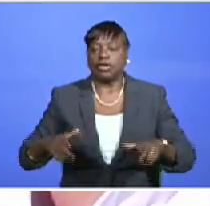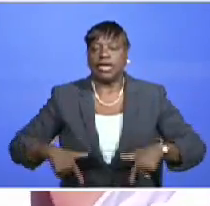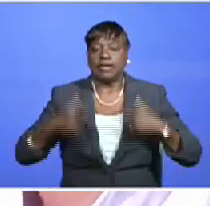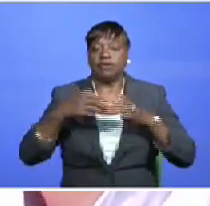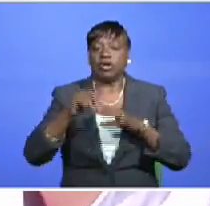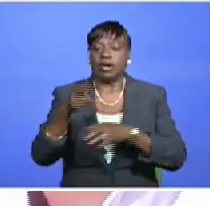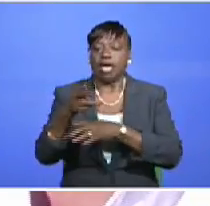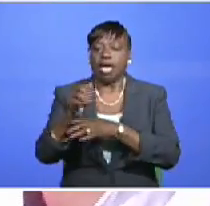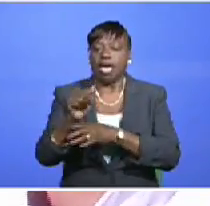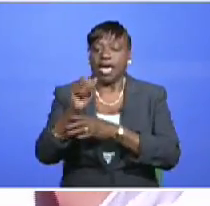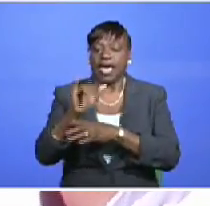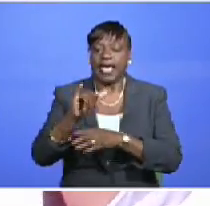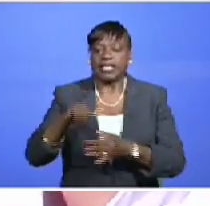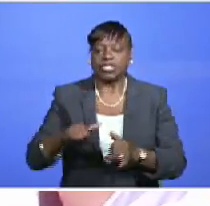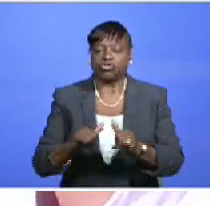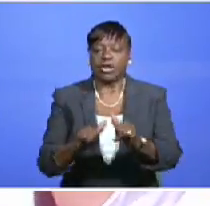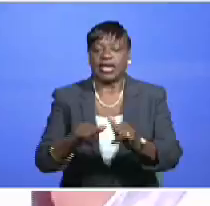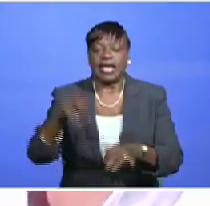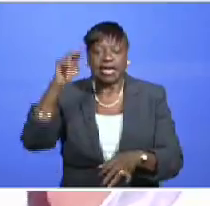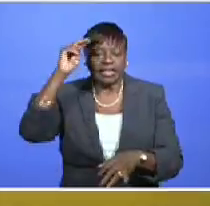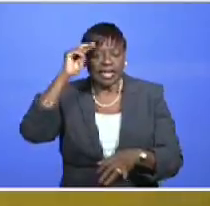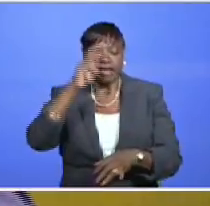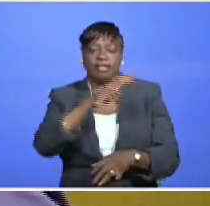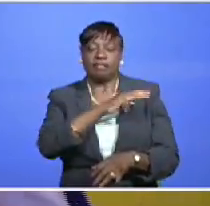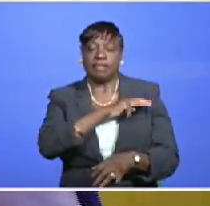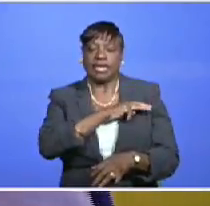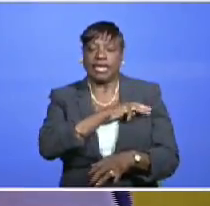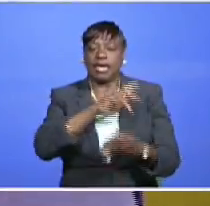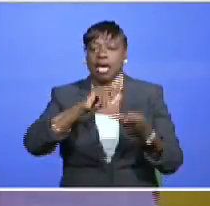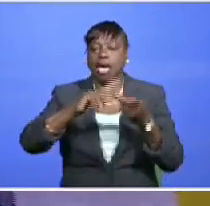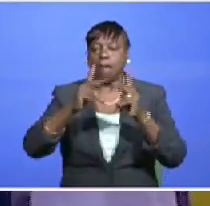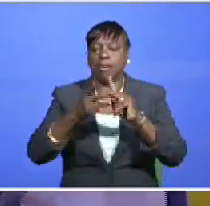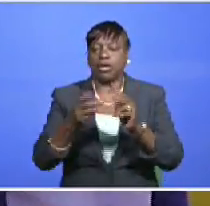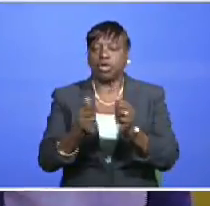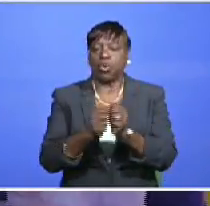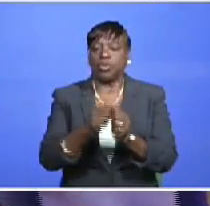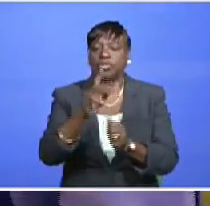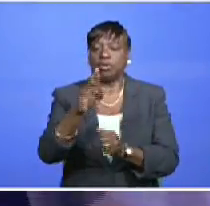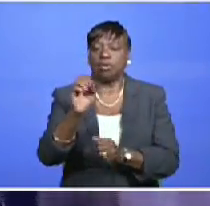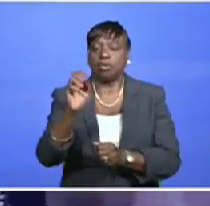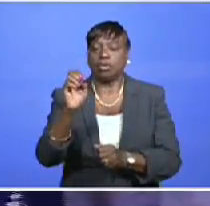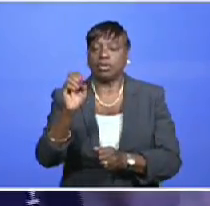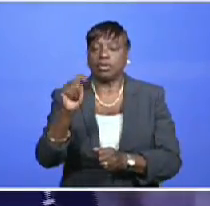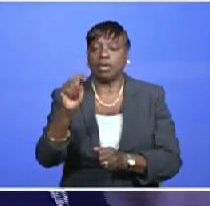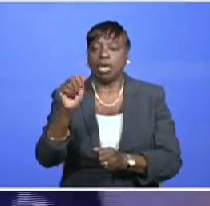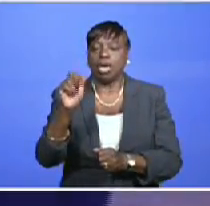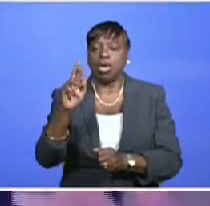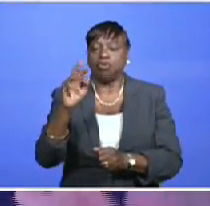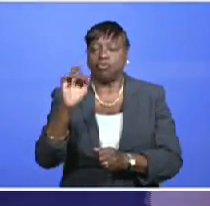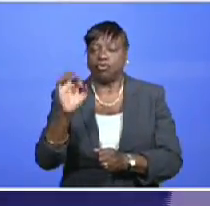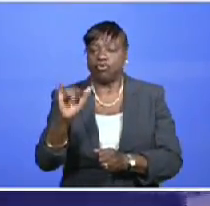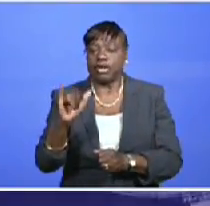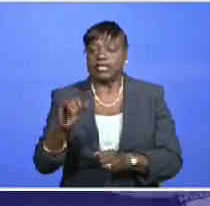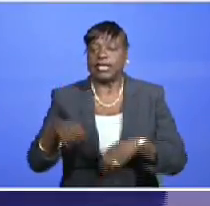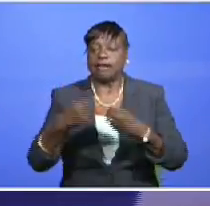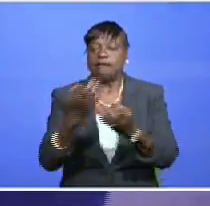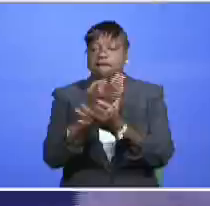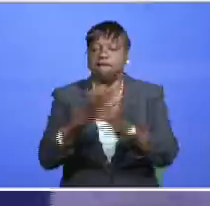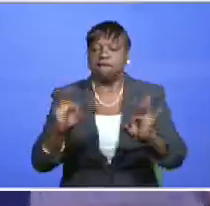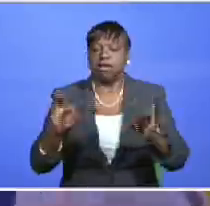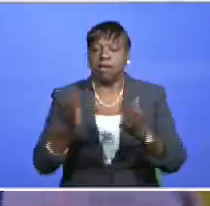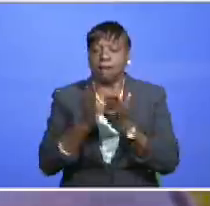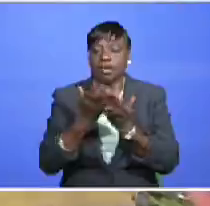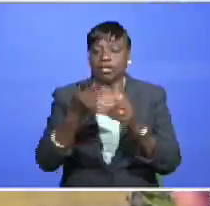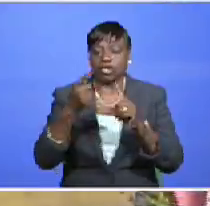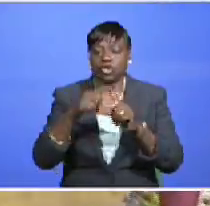and Olympian Nathaniel McKinney has partnered with Rotary and Brighter Bahamas to provide free books to some 100 children in that